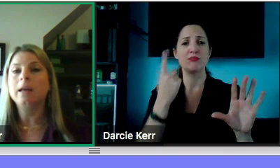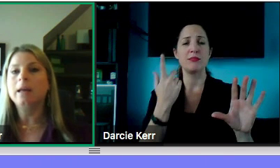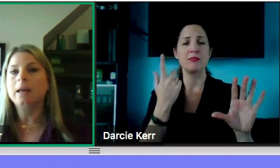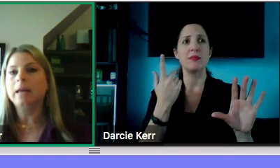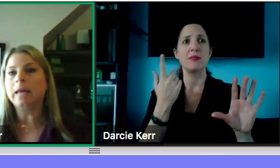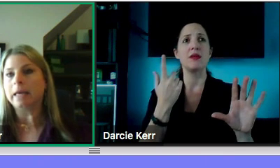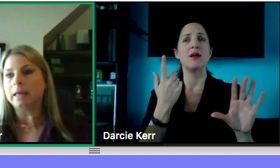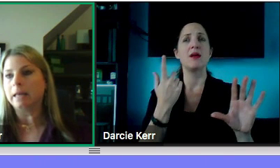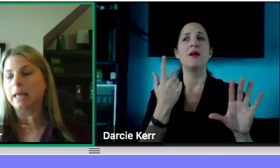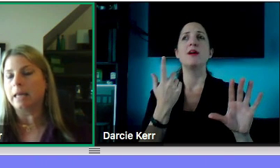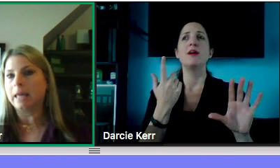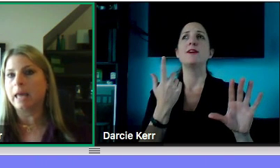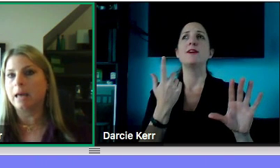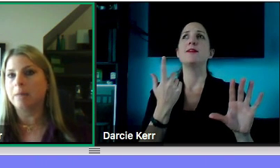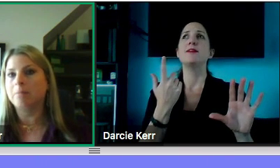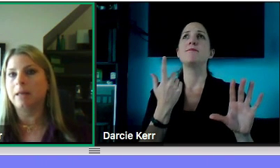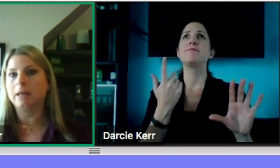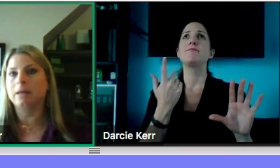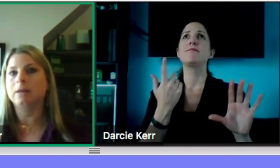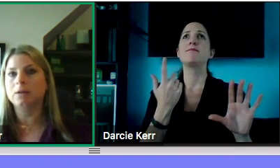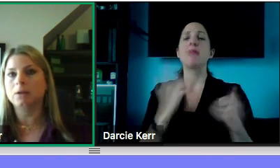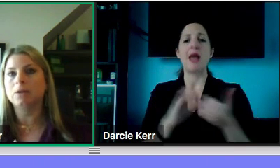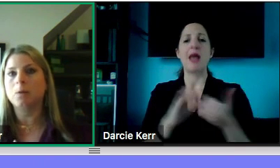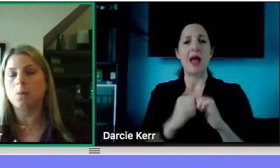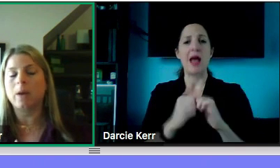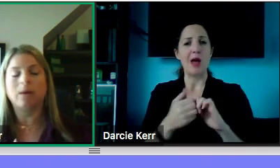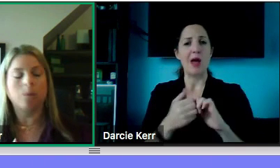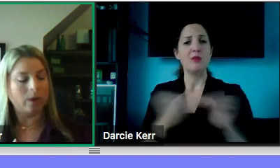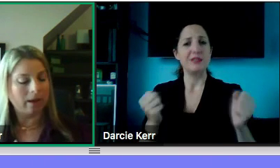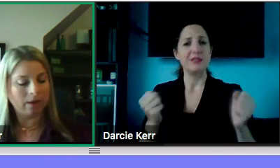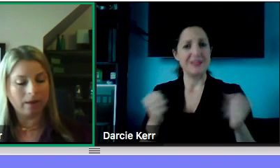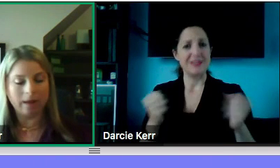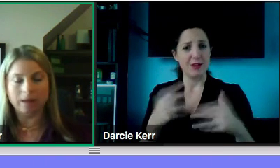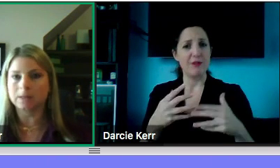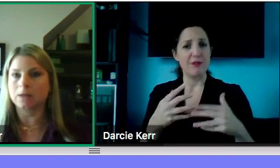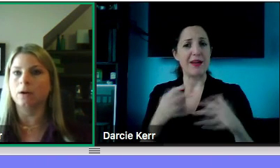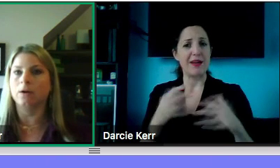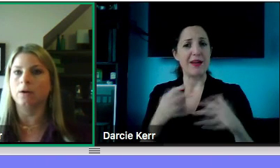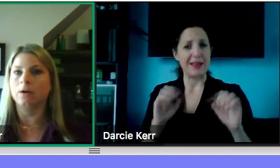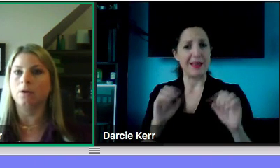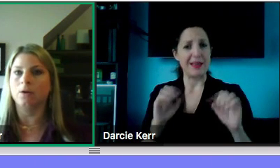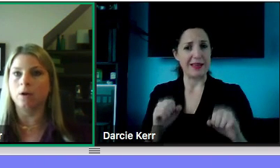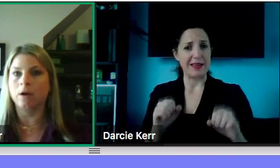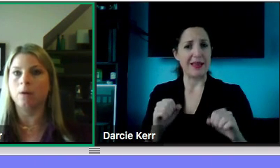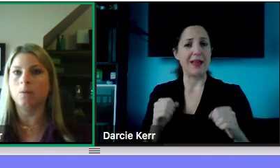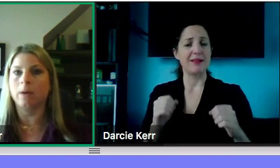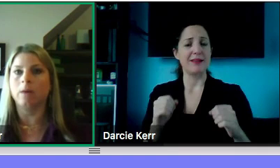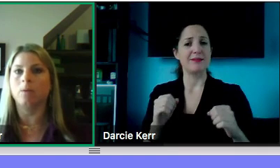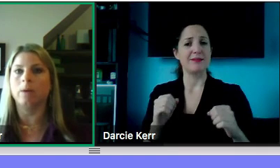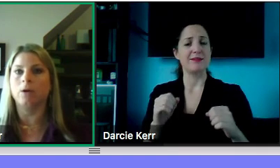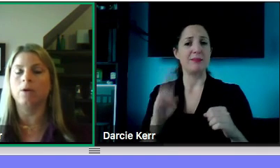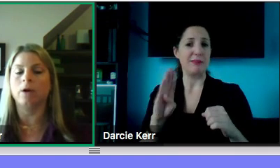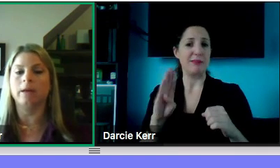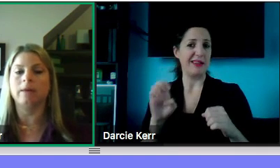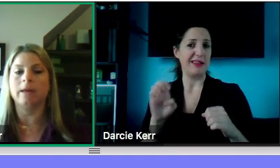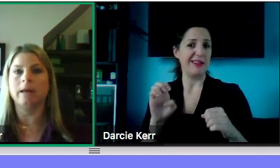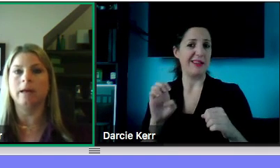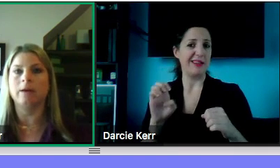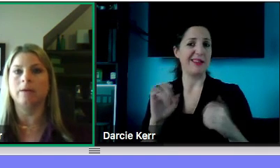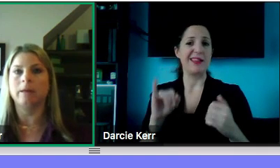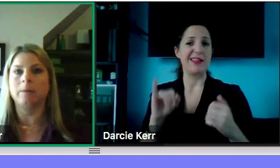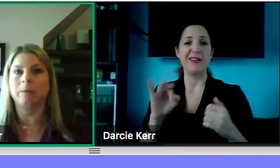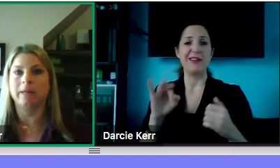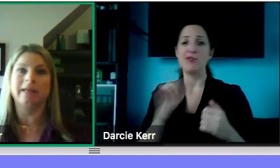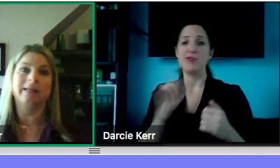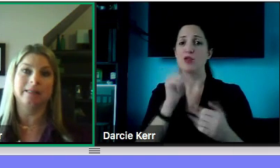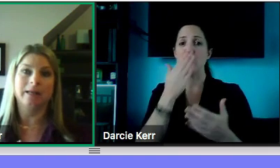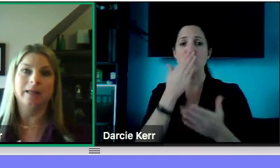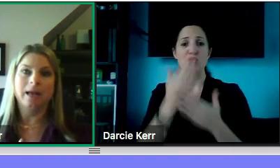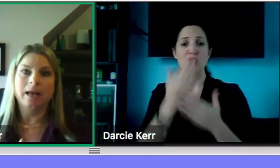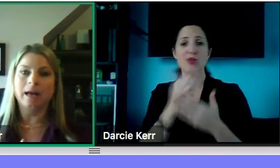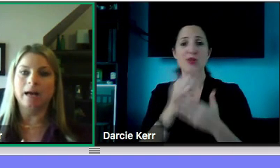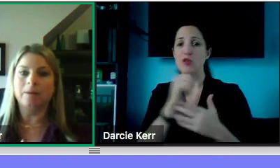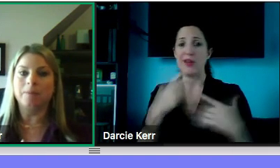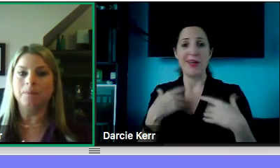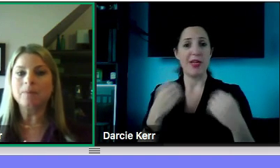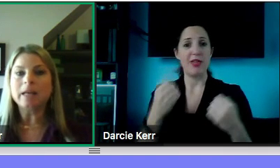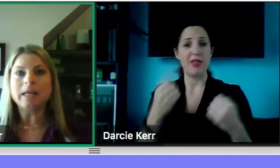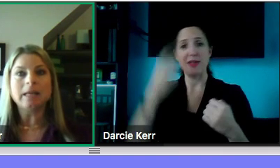terrifying it can be when things are not well, when you're not in that healthy